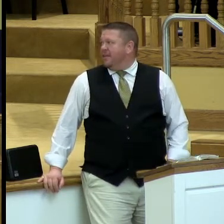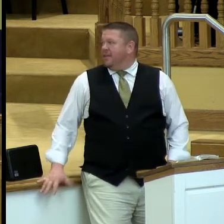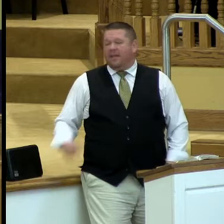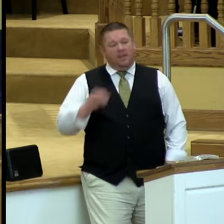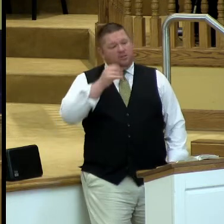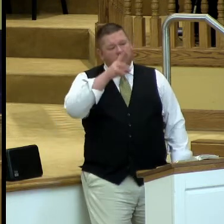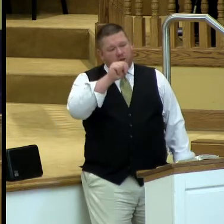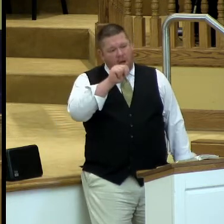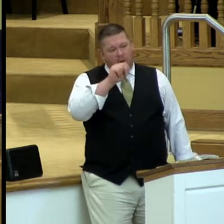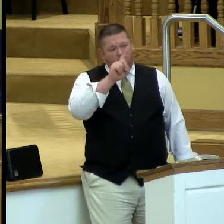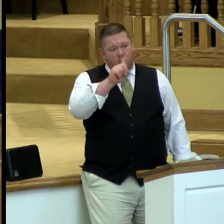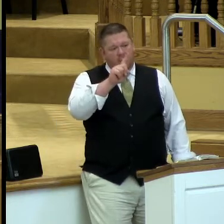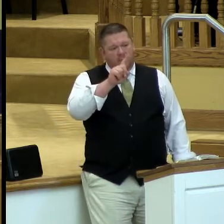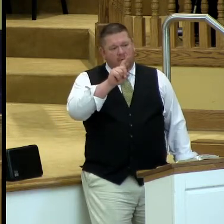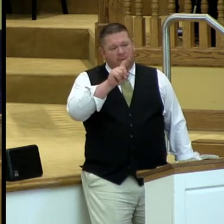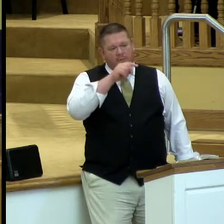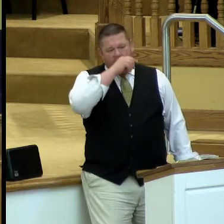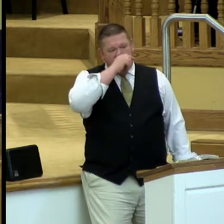In John 1.